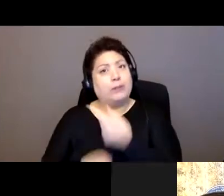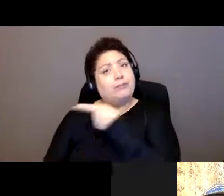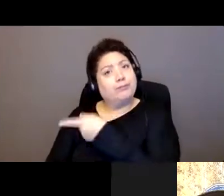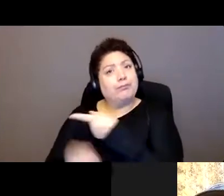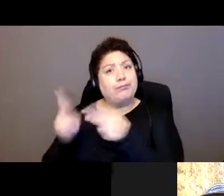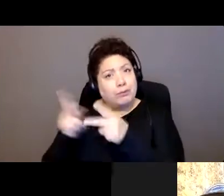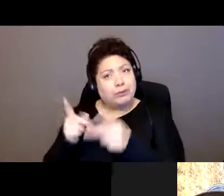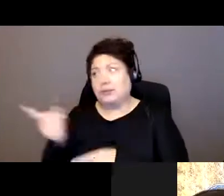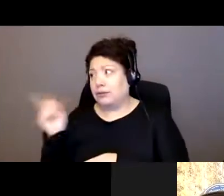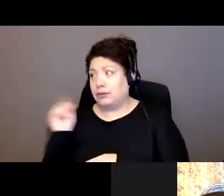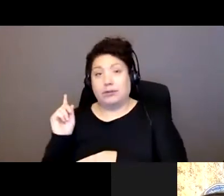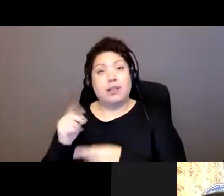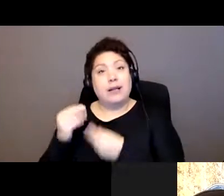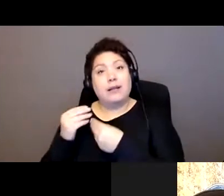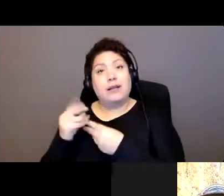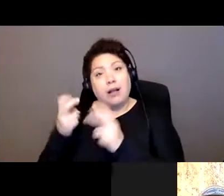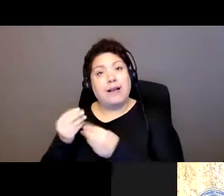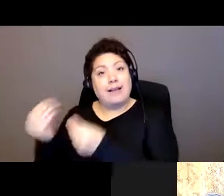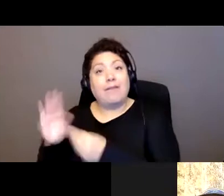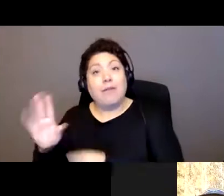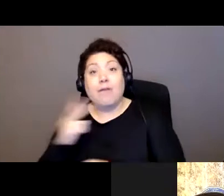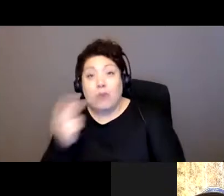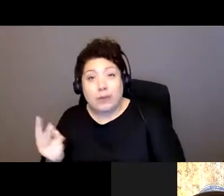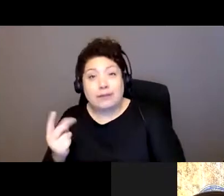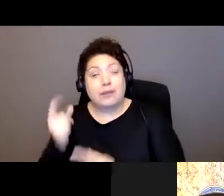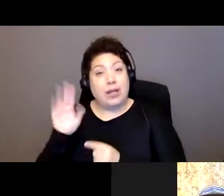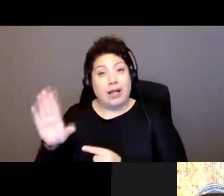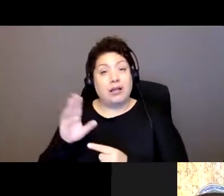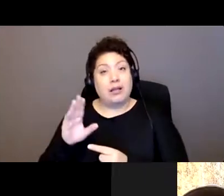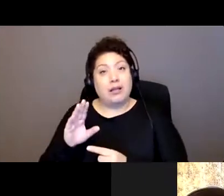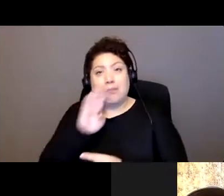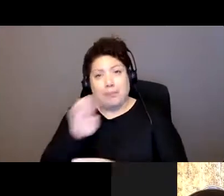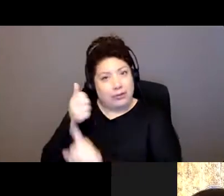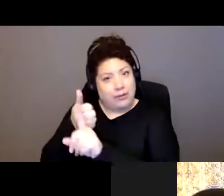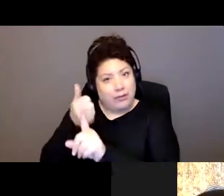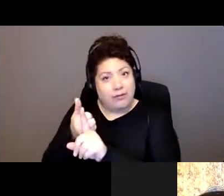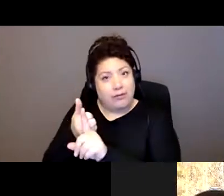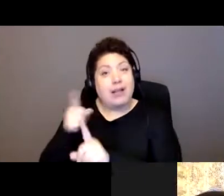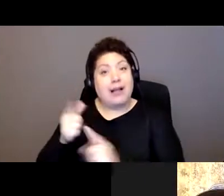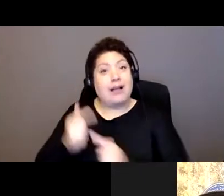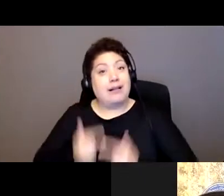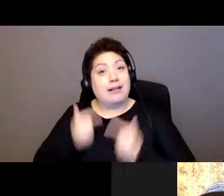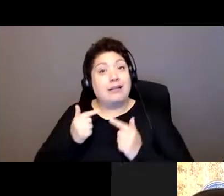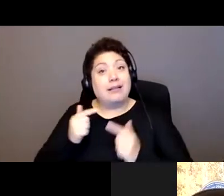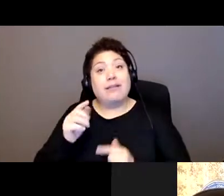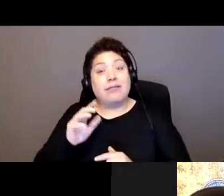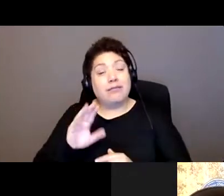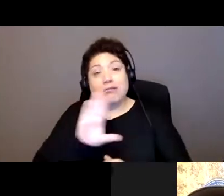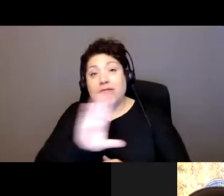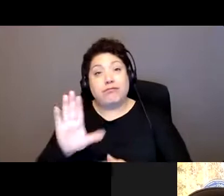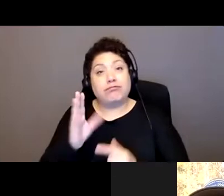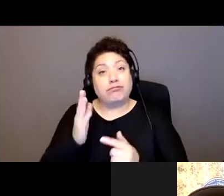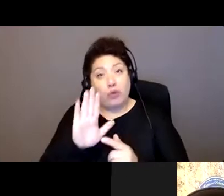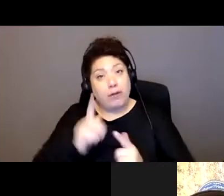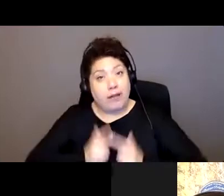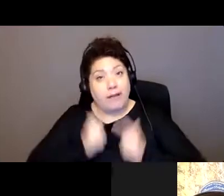you, and just say what you mean what you say, and just live life. Be your best you do you, is what I say. And